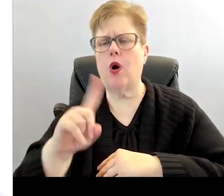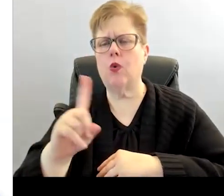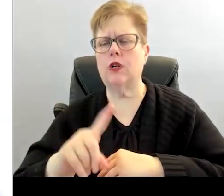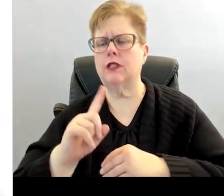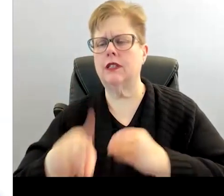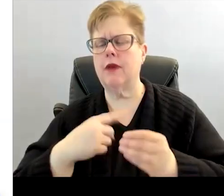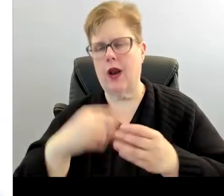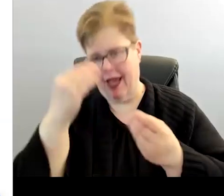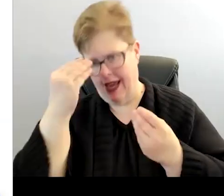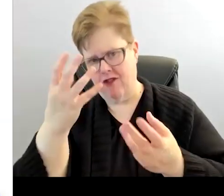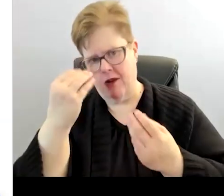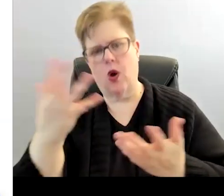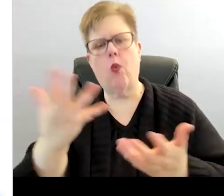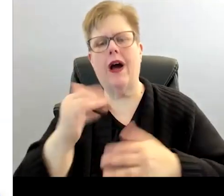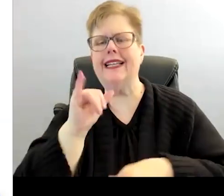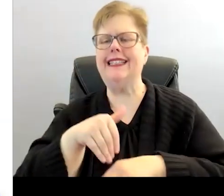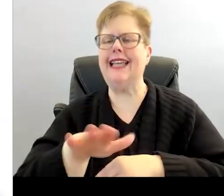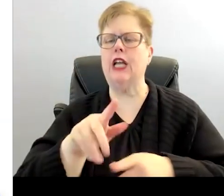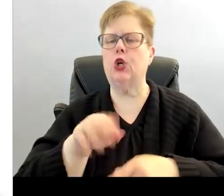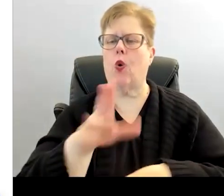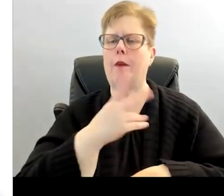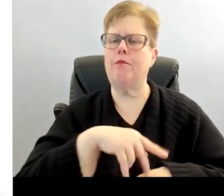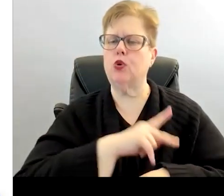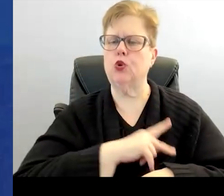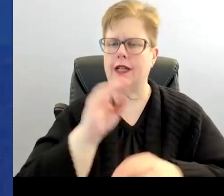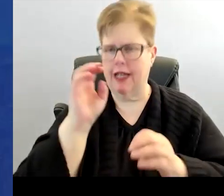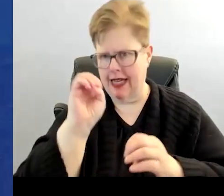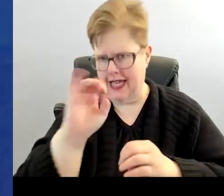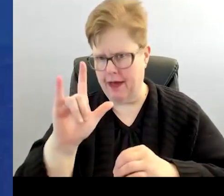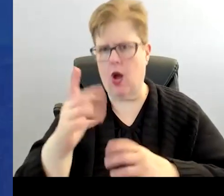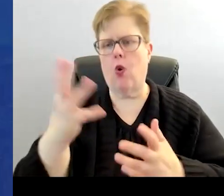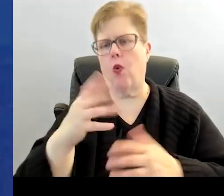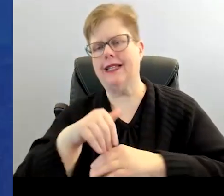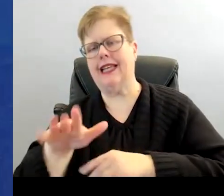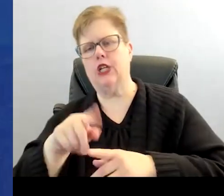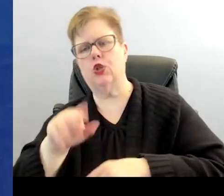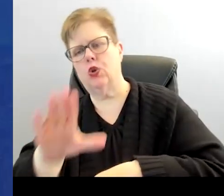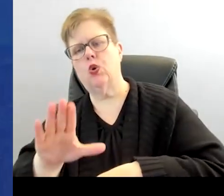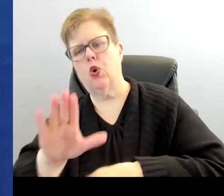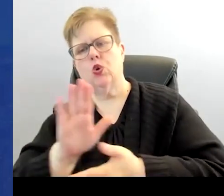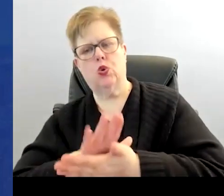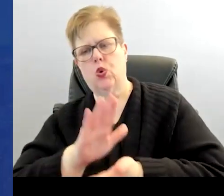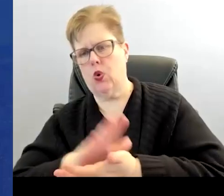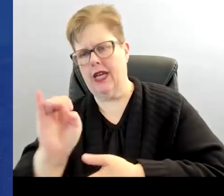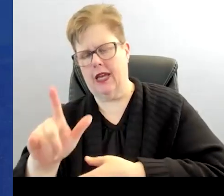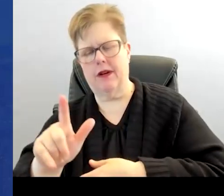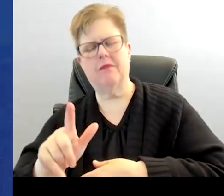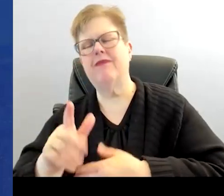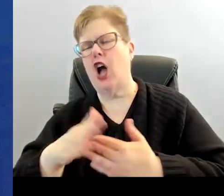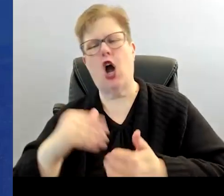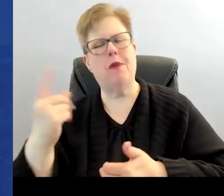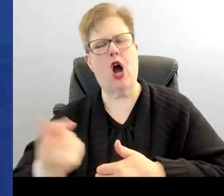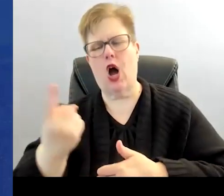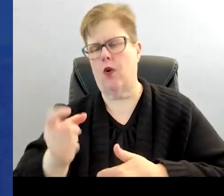about information. What gets sent to your personal email and what gets sent to your school email? Things are almost always going to be sent